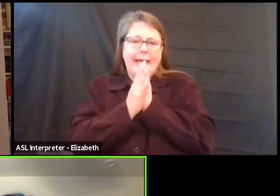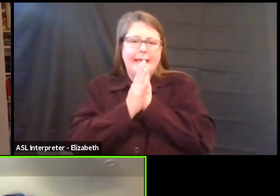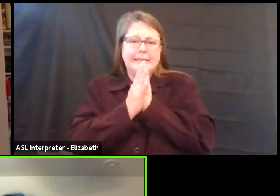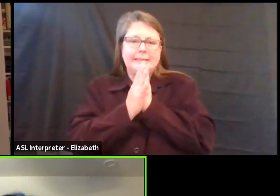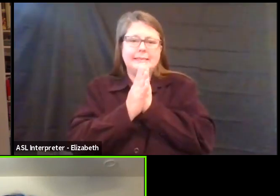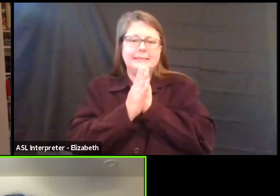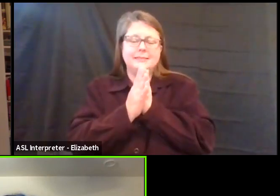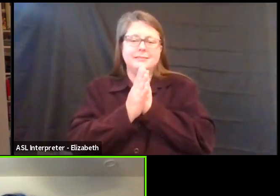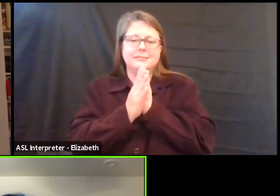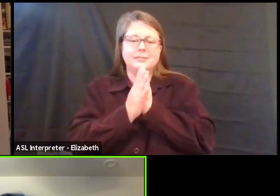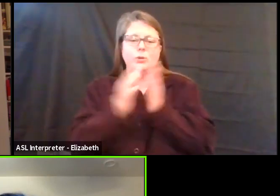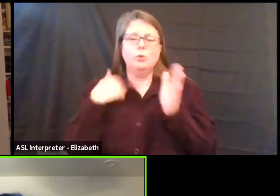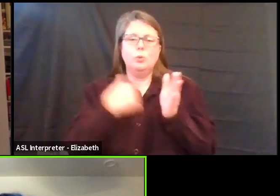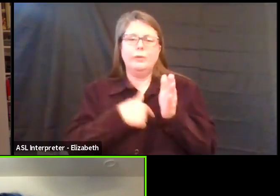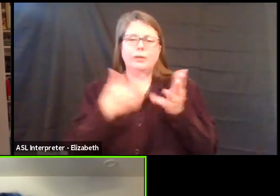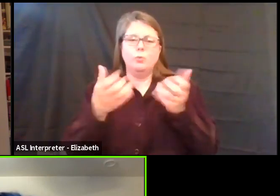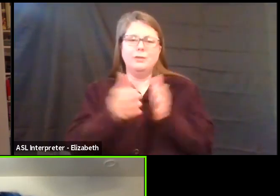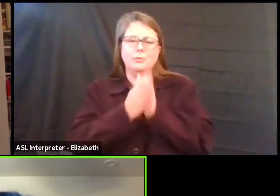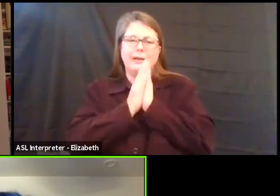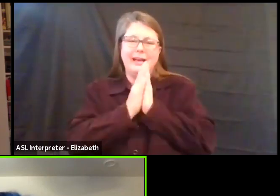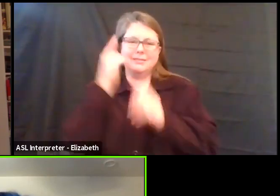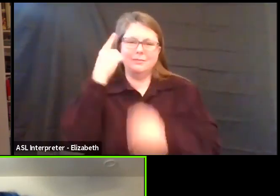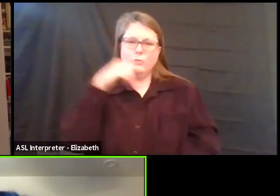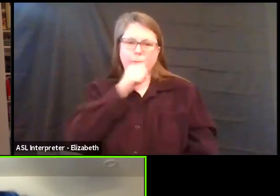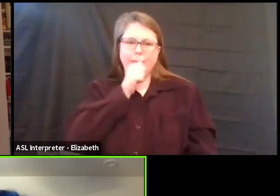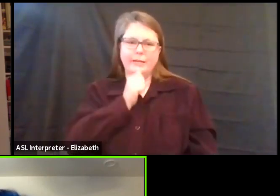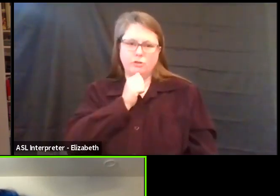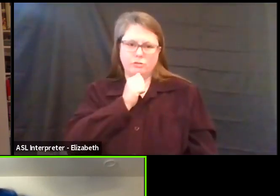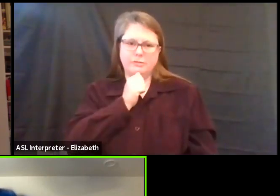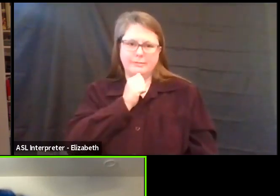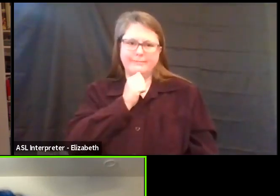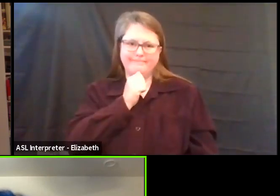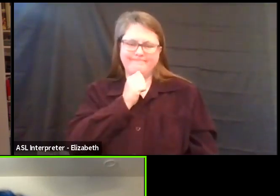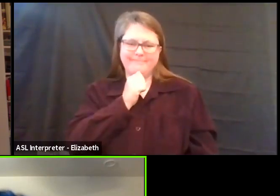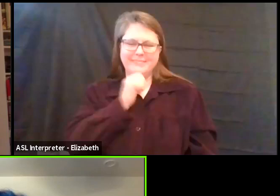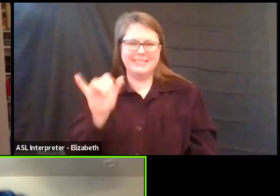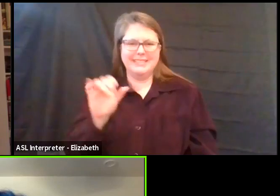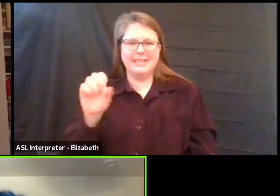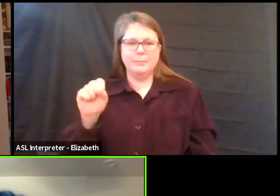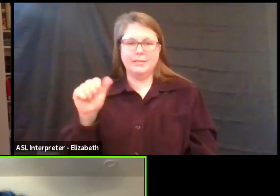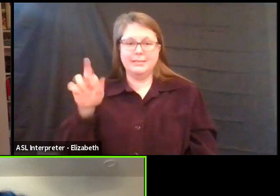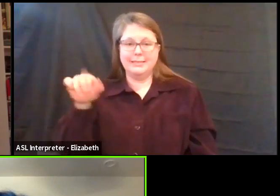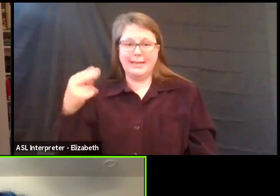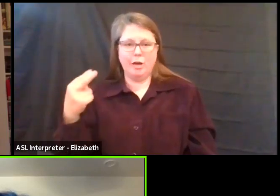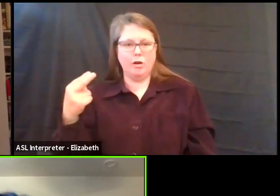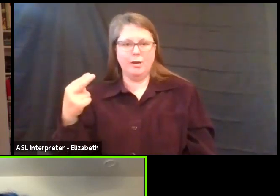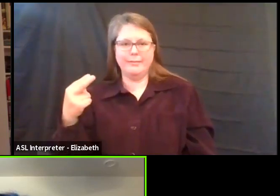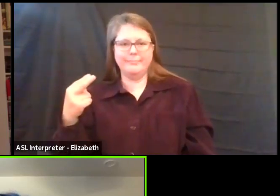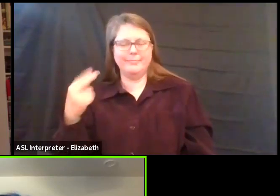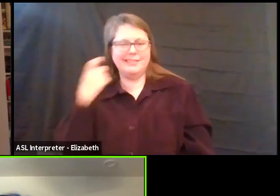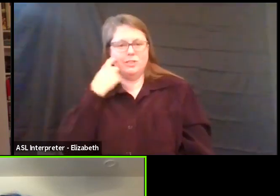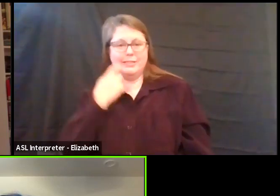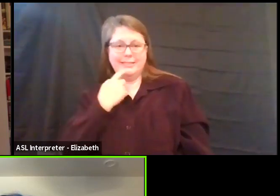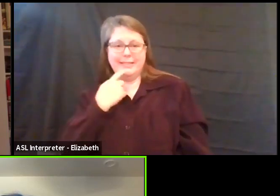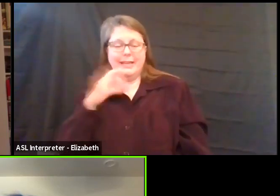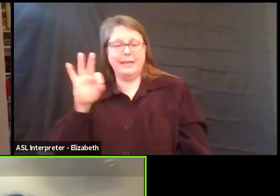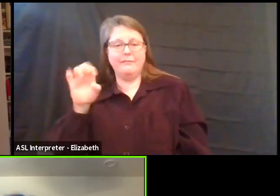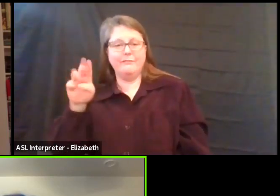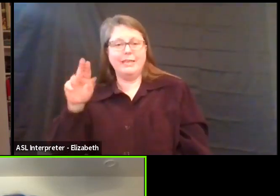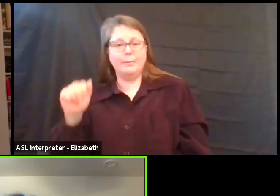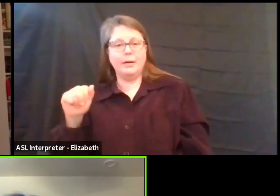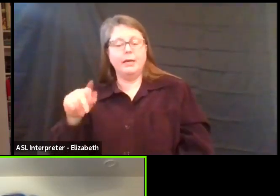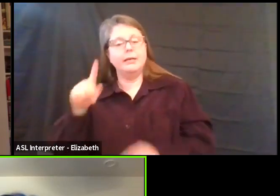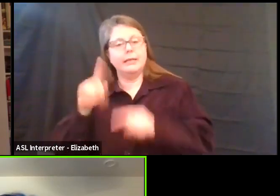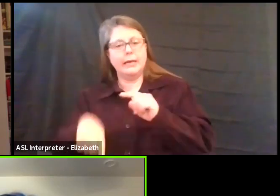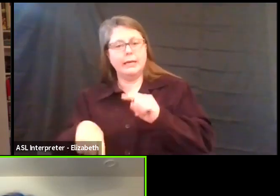Sarah touched on this when she talked about FEMA resources. FEMA cannot duplicate benefits or assistance